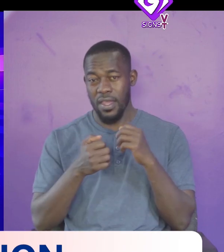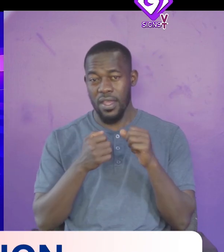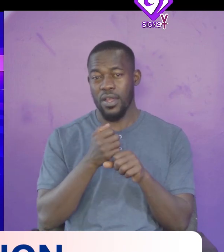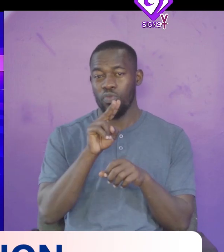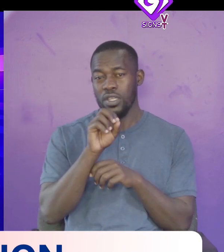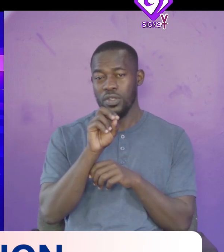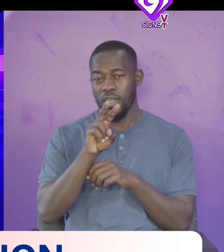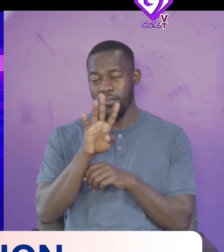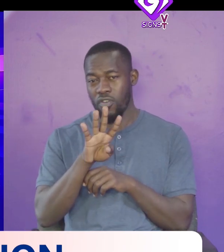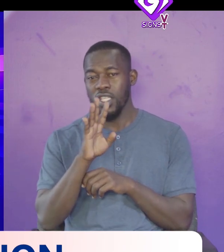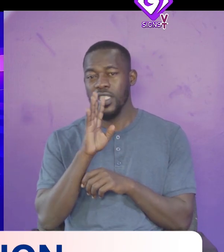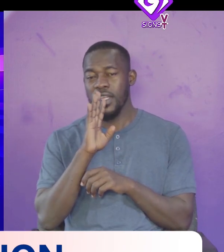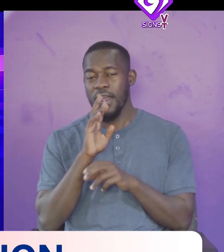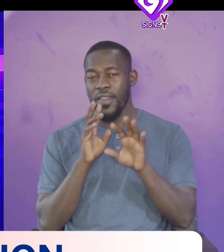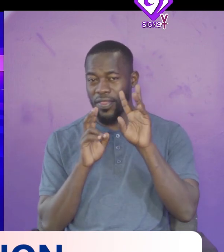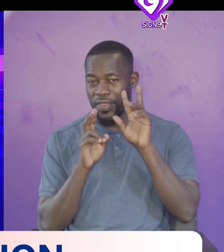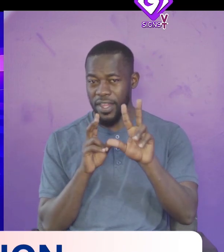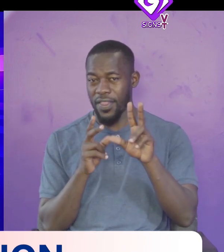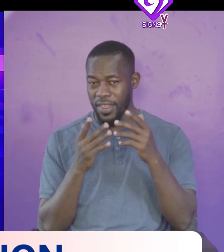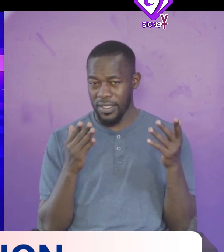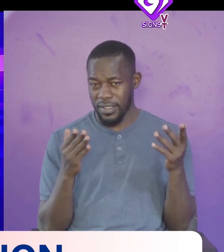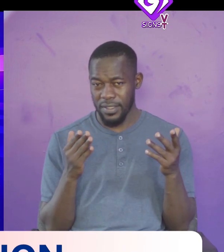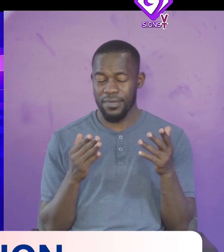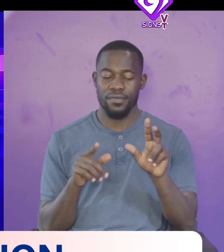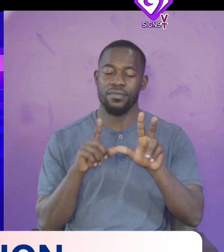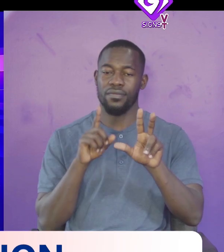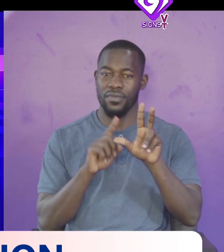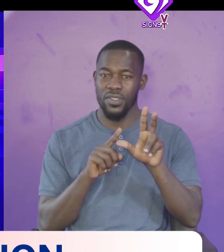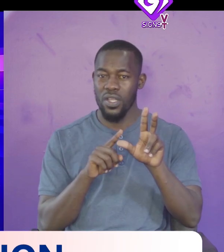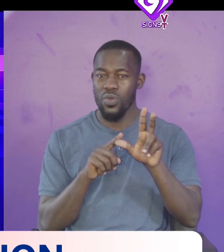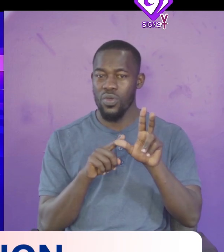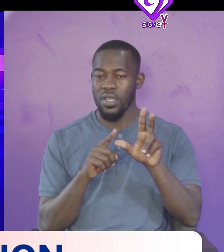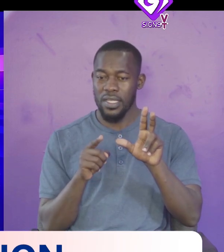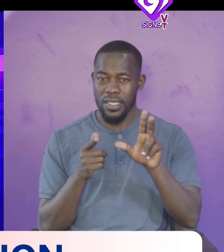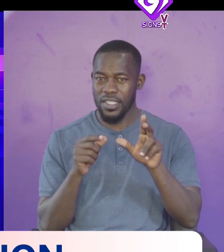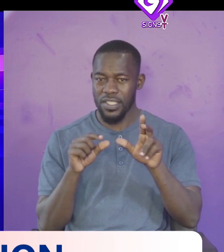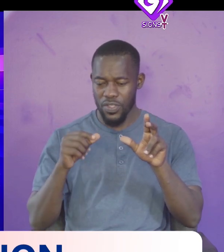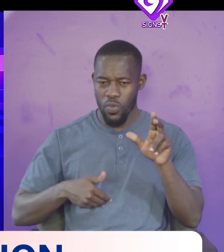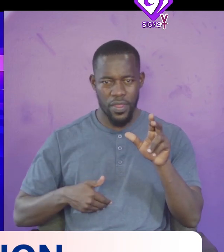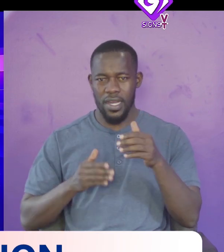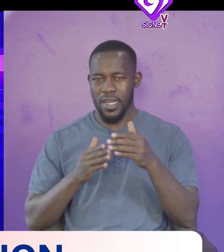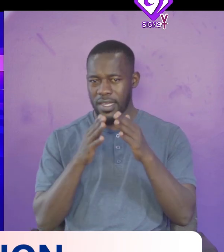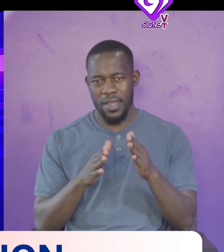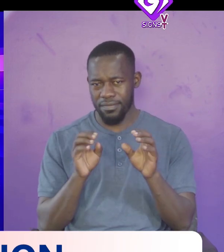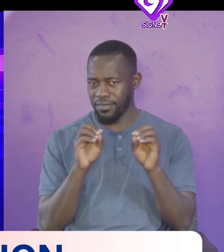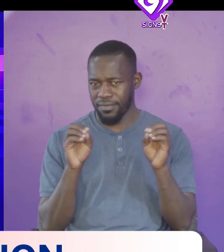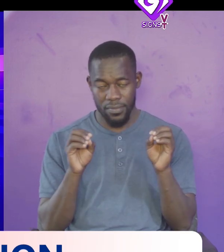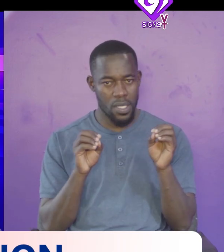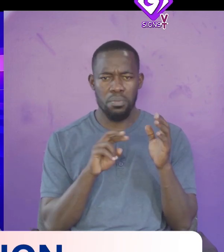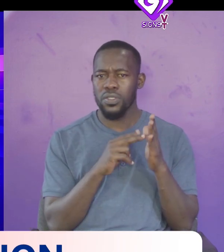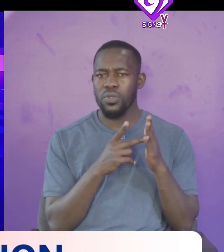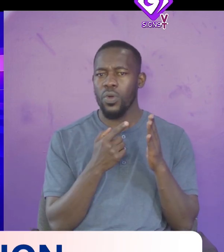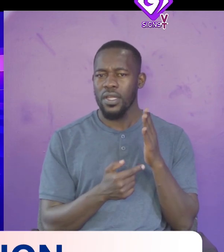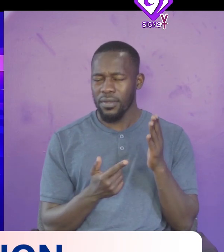said 3 things. If you remember very well, they said leaderless. Leaderless? Leaderless meant 2 things. The first one was